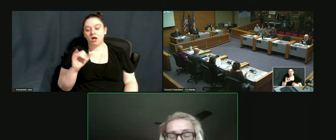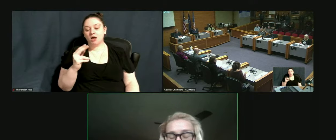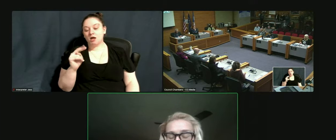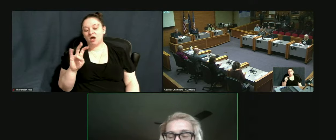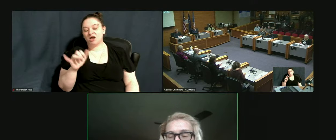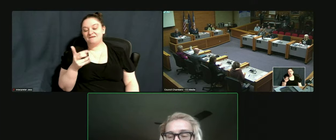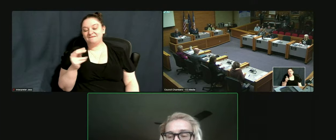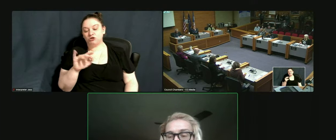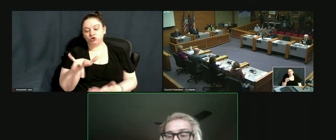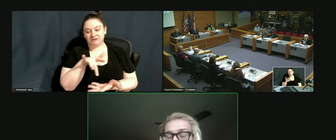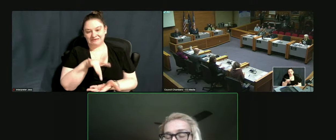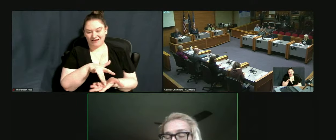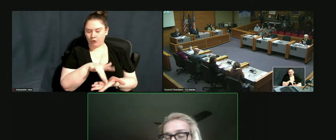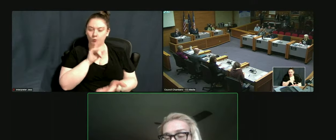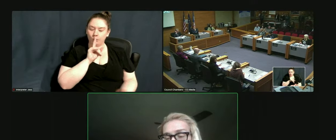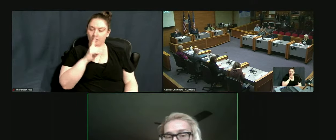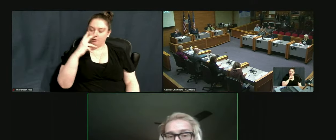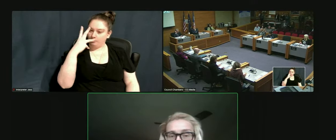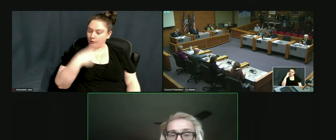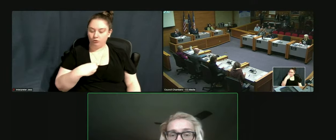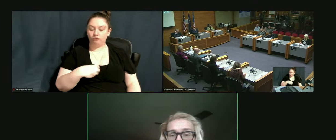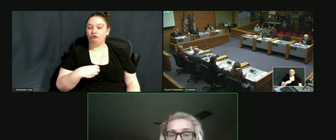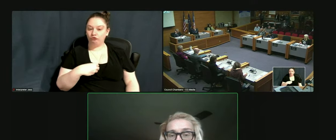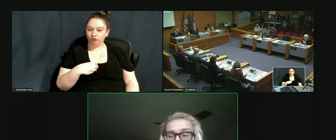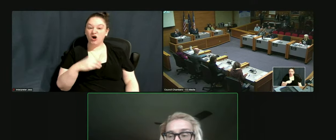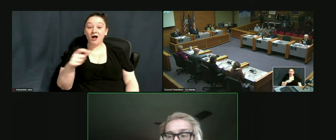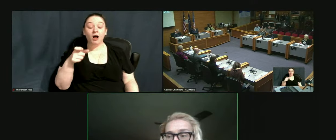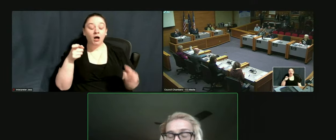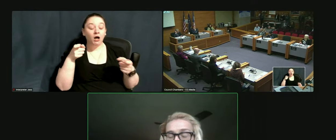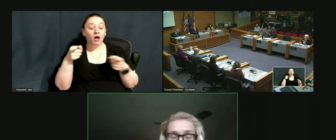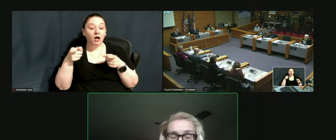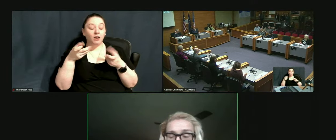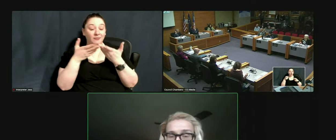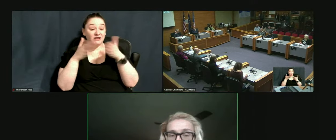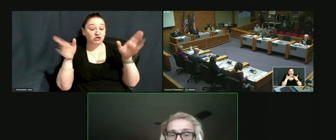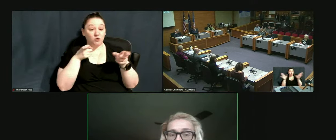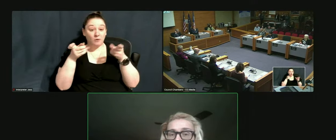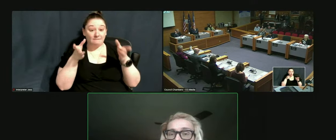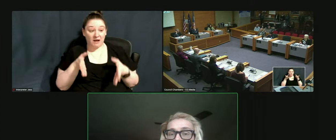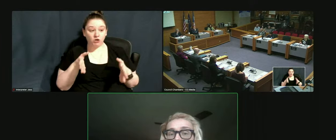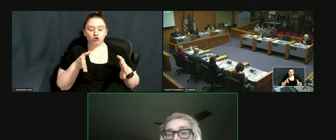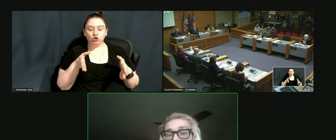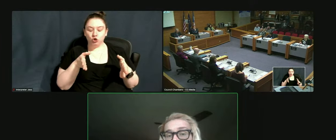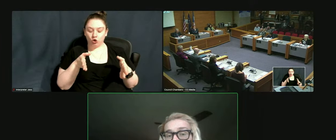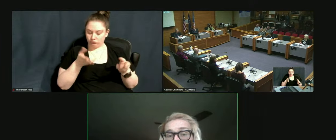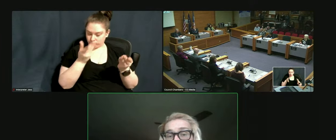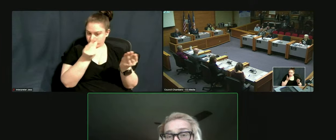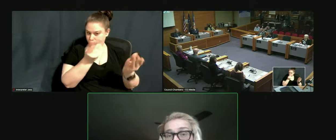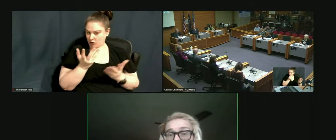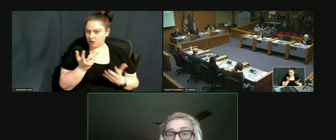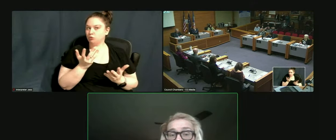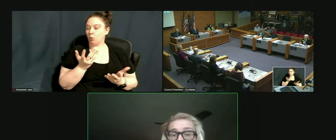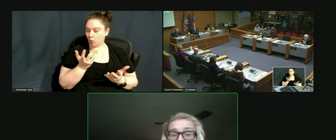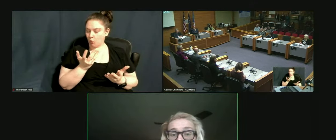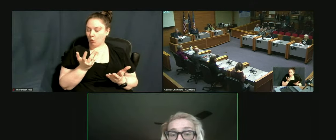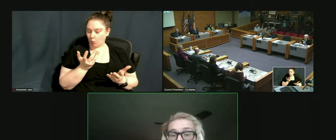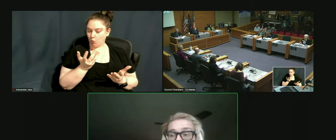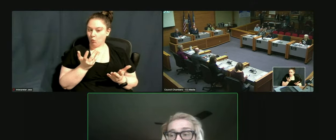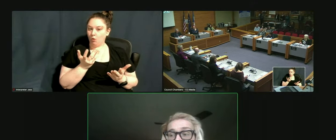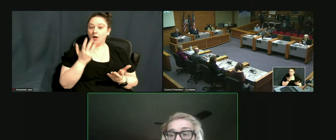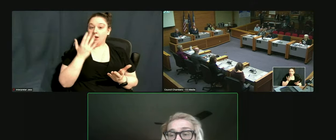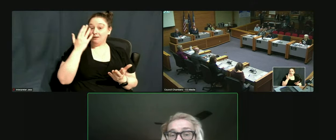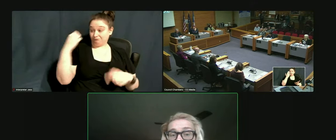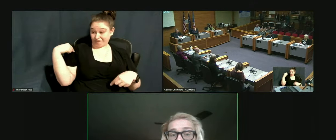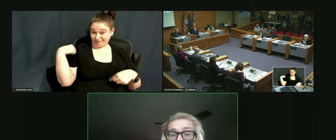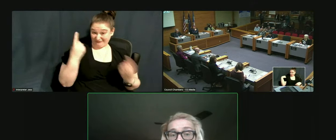a beautiful space, and the general manager shared with us who are there for the event that since the Holman has opened,